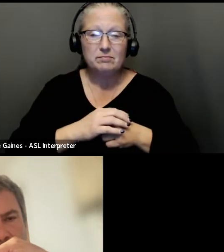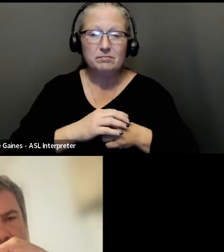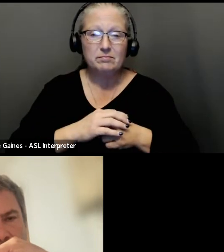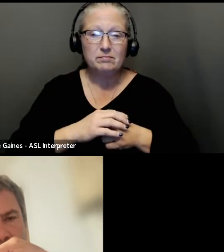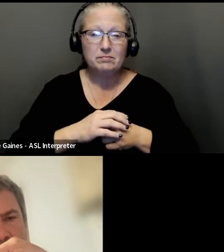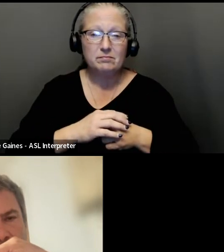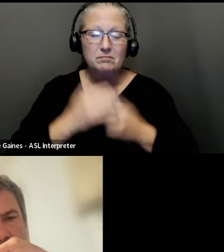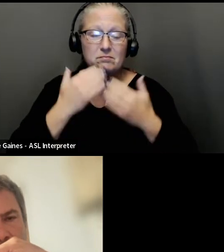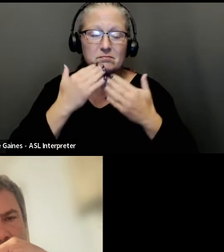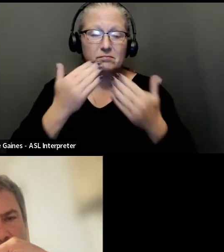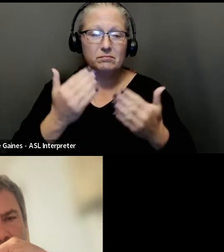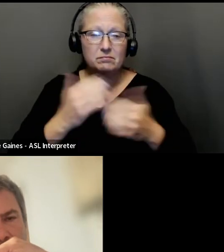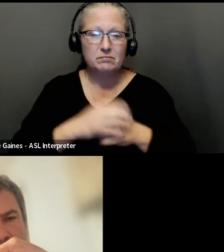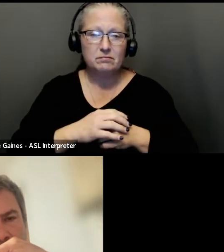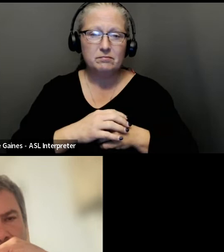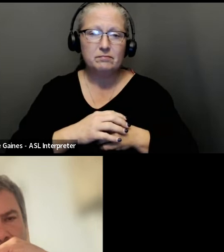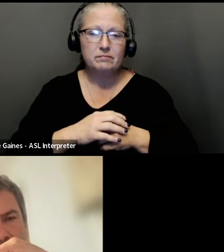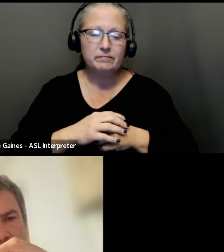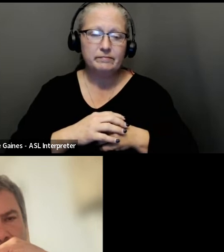Thank